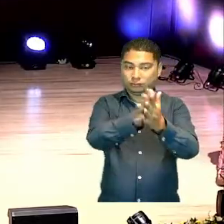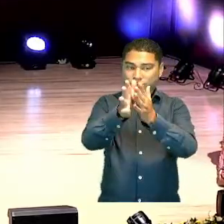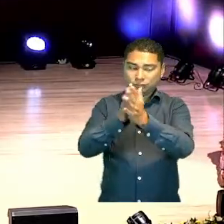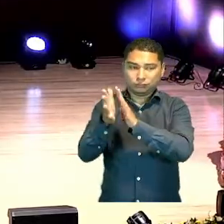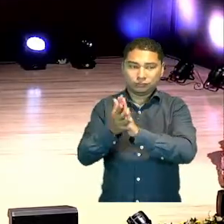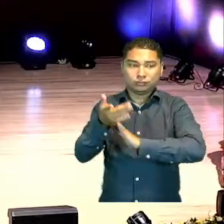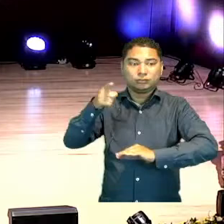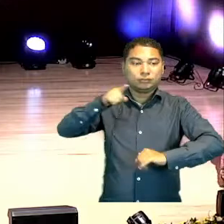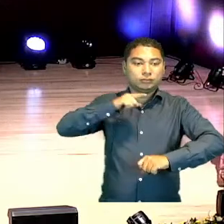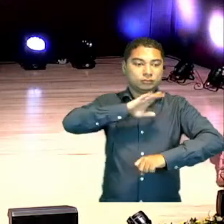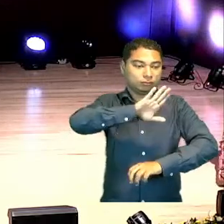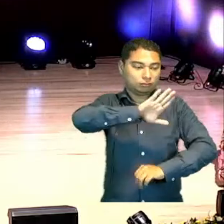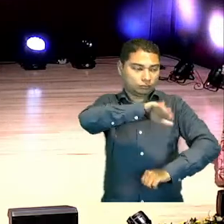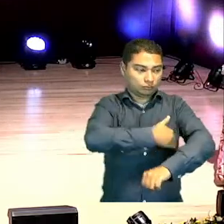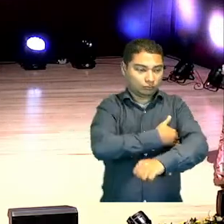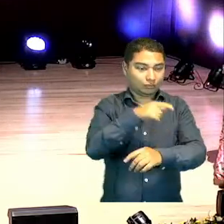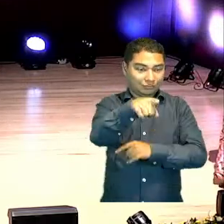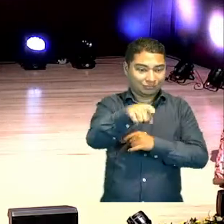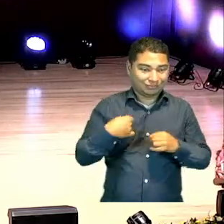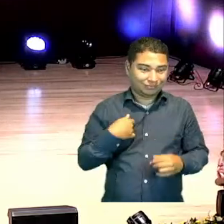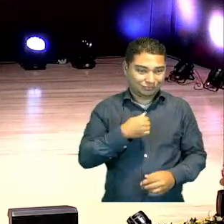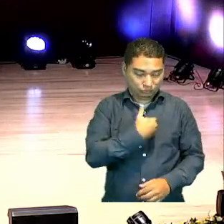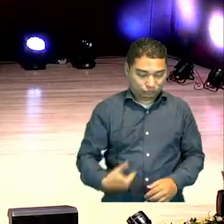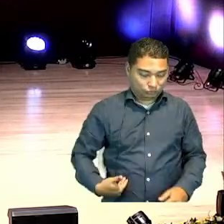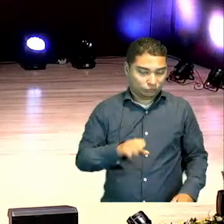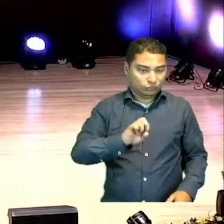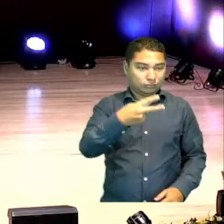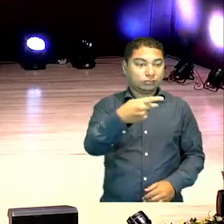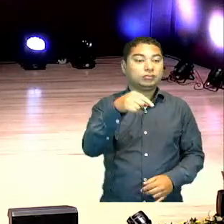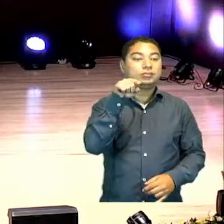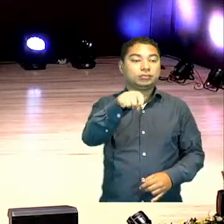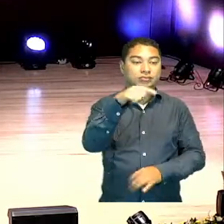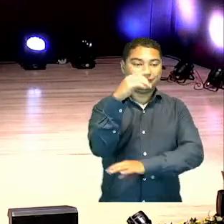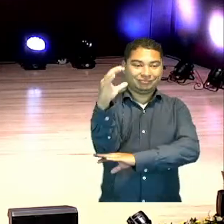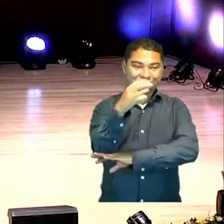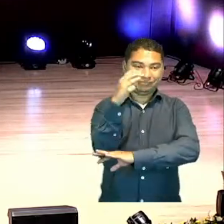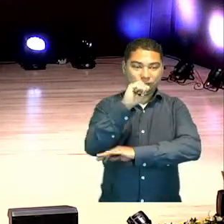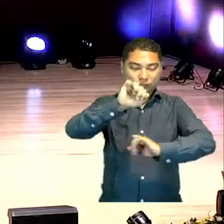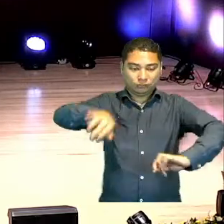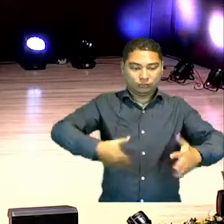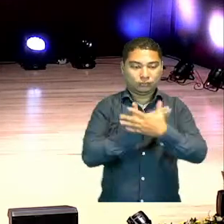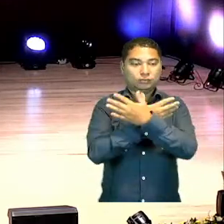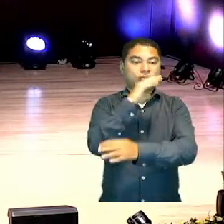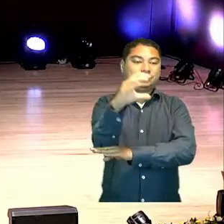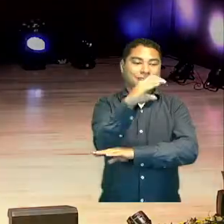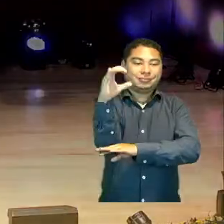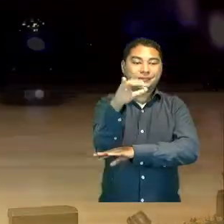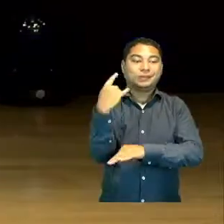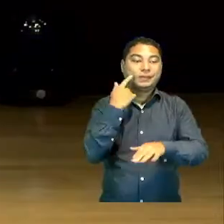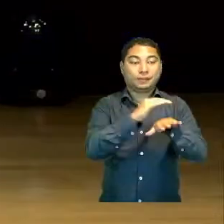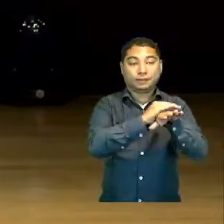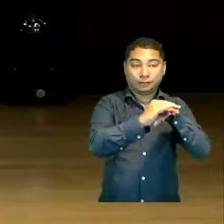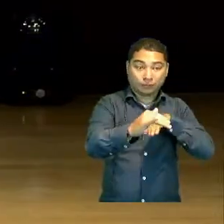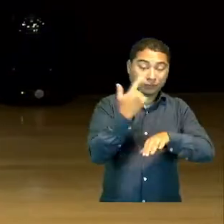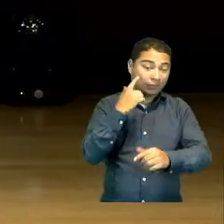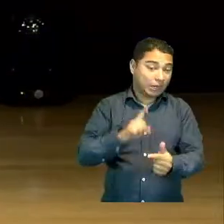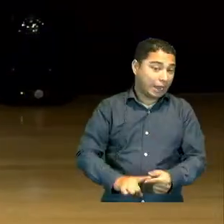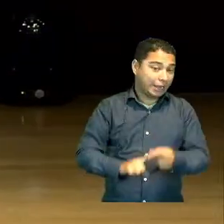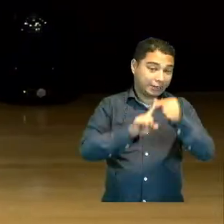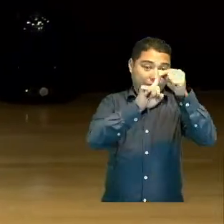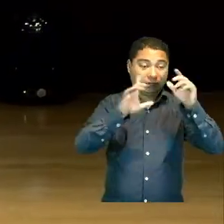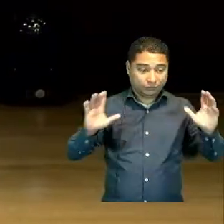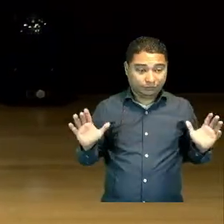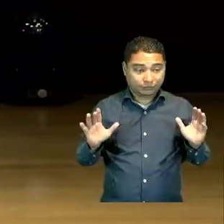ask all of you from the Vice President's office directly that is inviting us to something